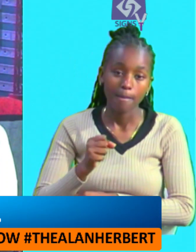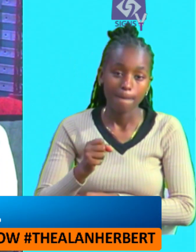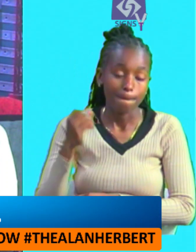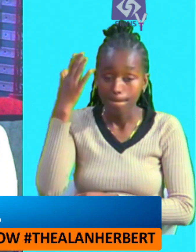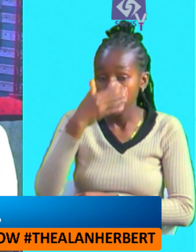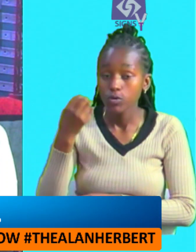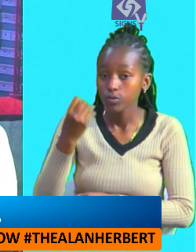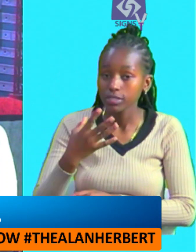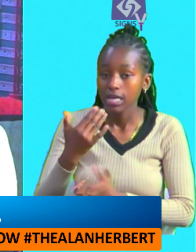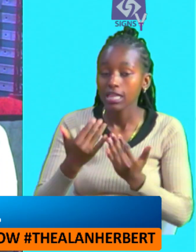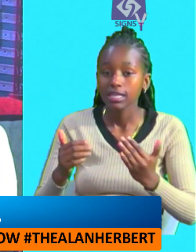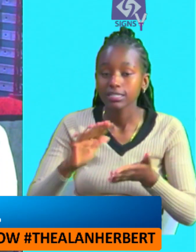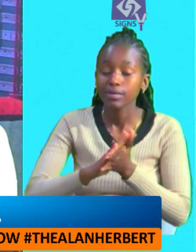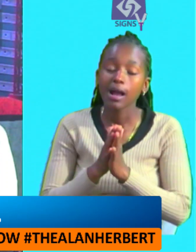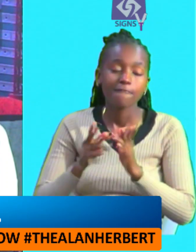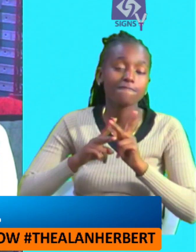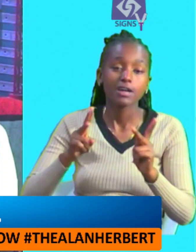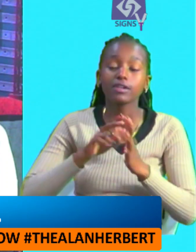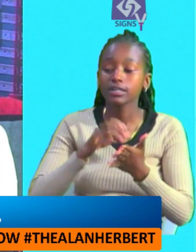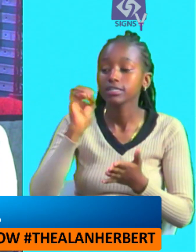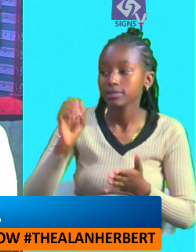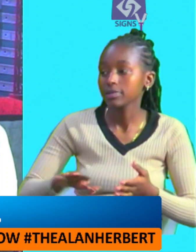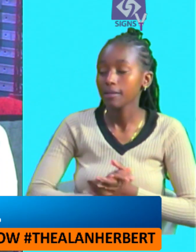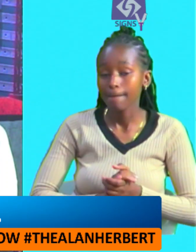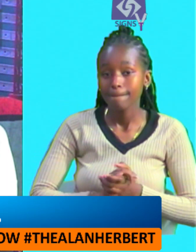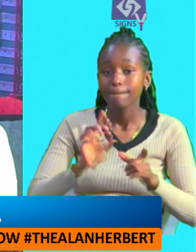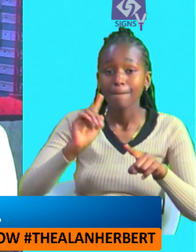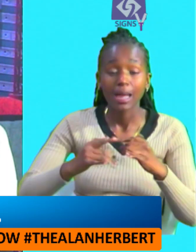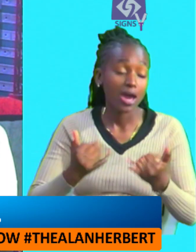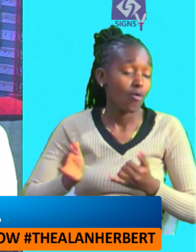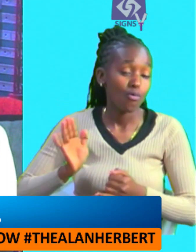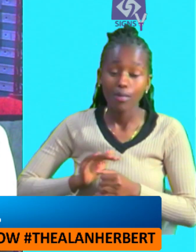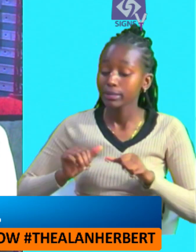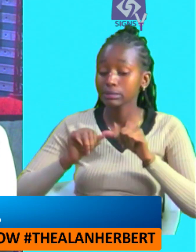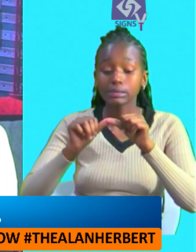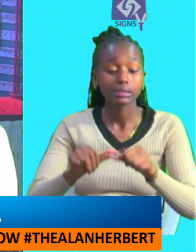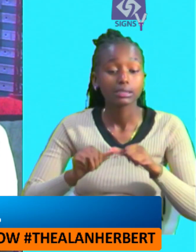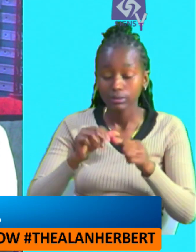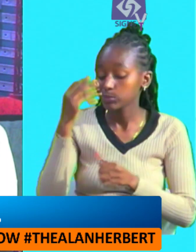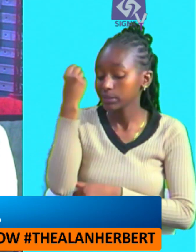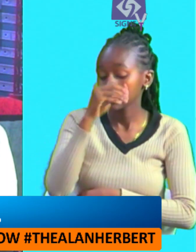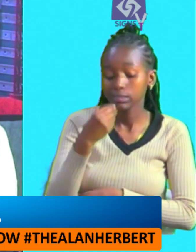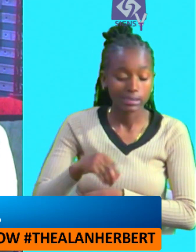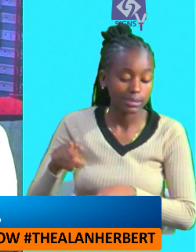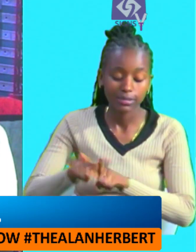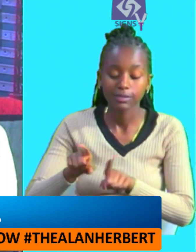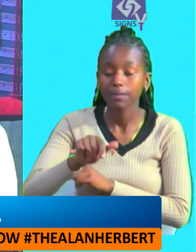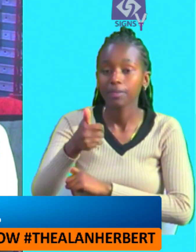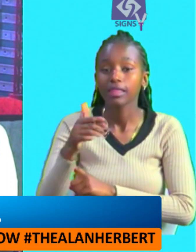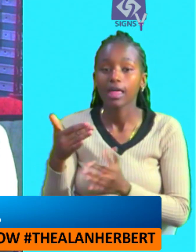Unachukua tu unakuja unatumia uwe. Serikali imesema no. Achana hata na